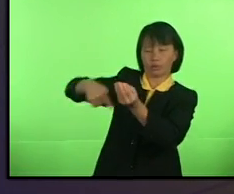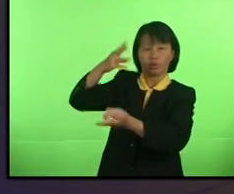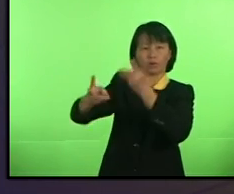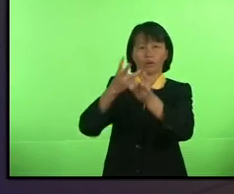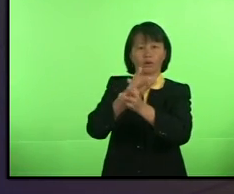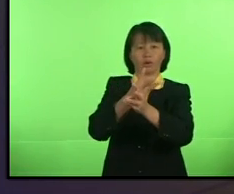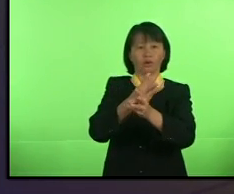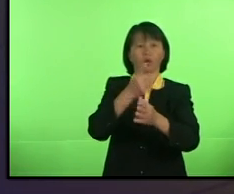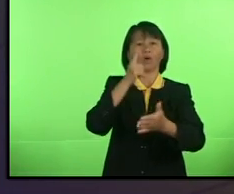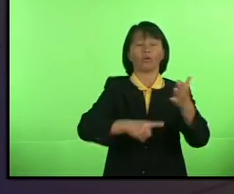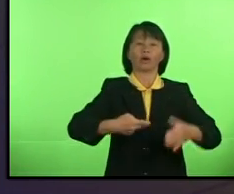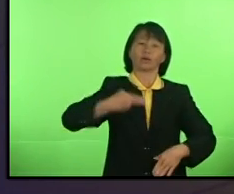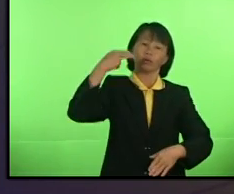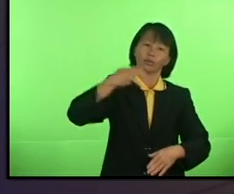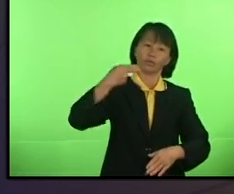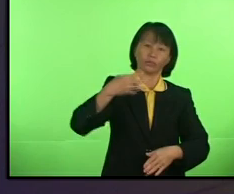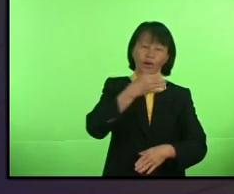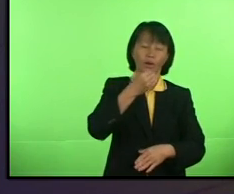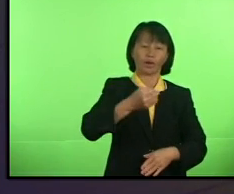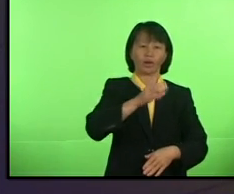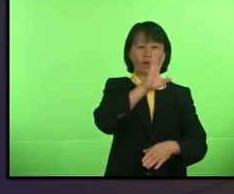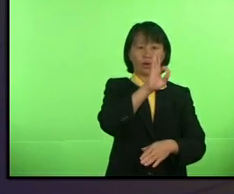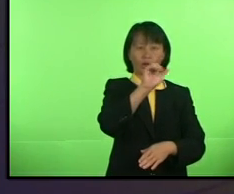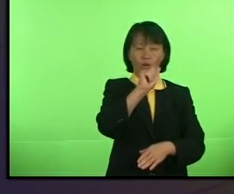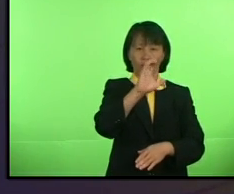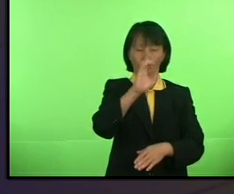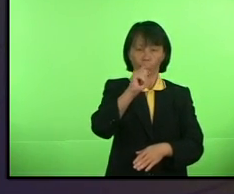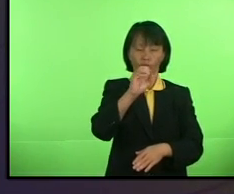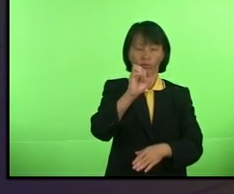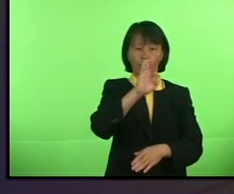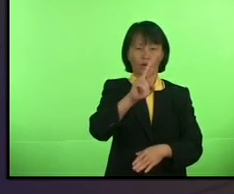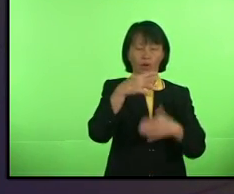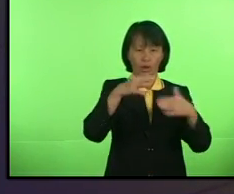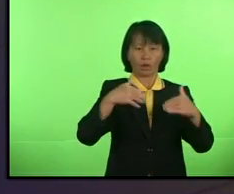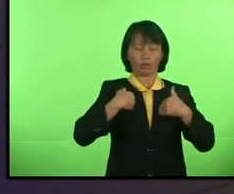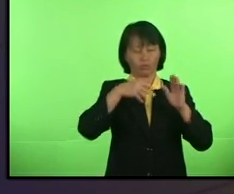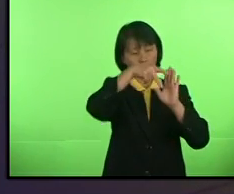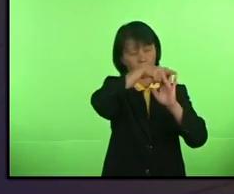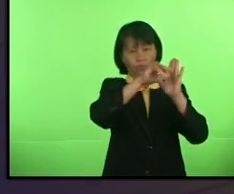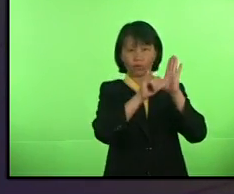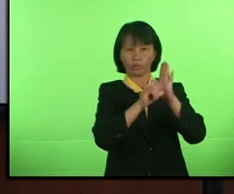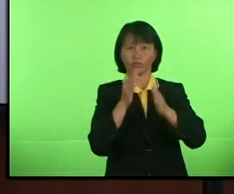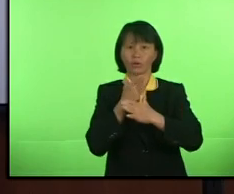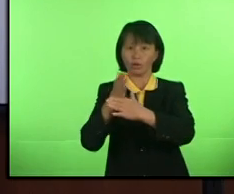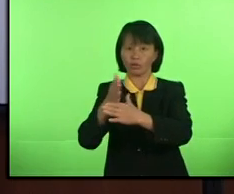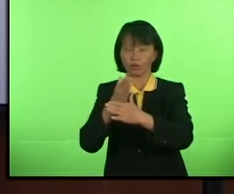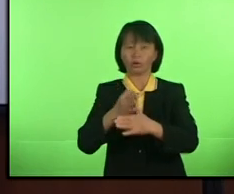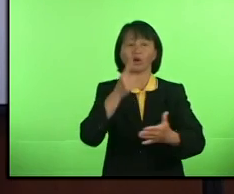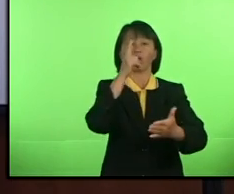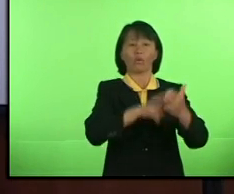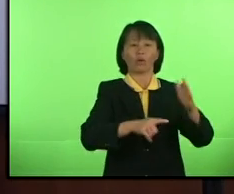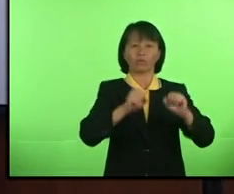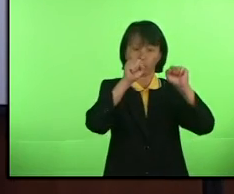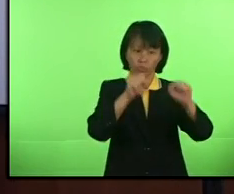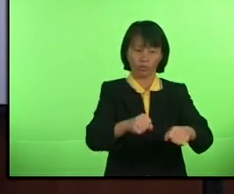the historical and political factors which have led this policy shift, and what will be the